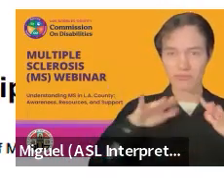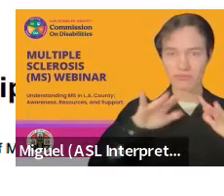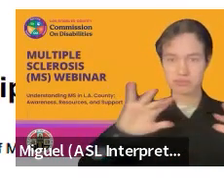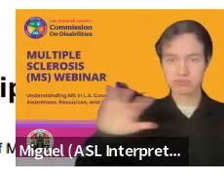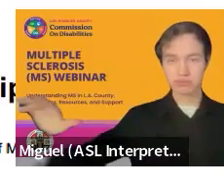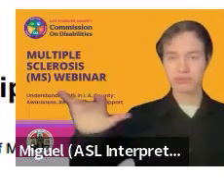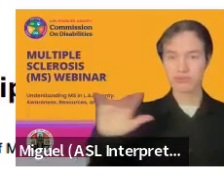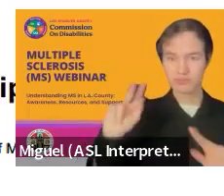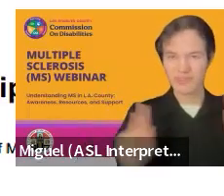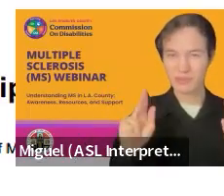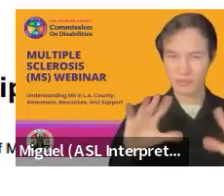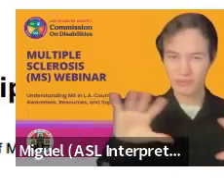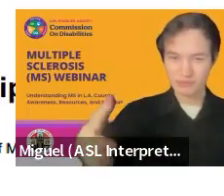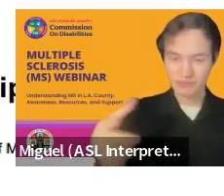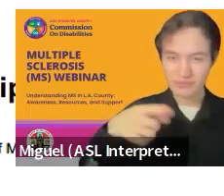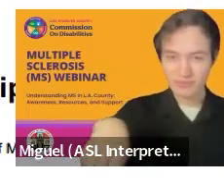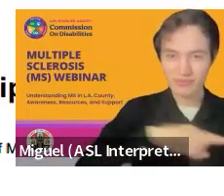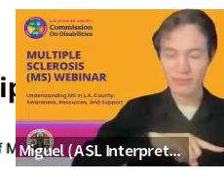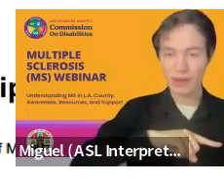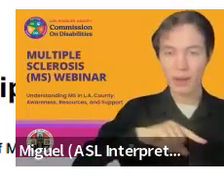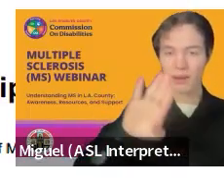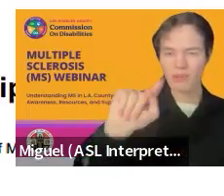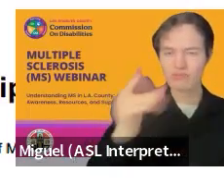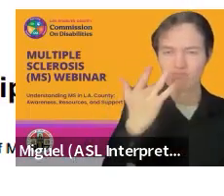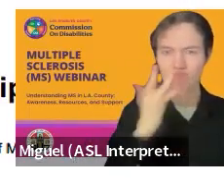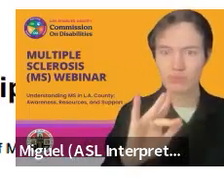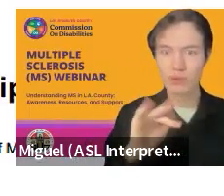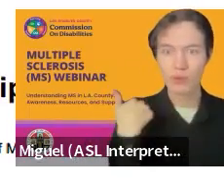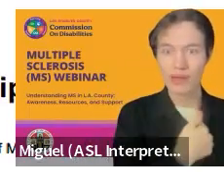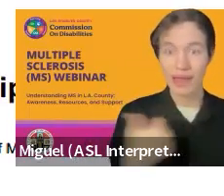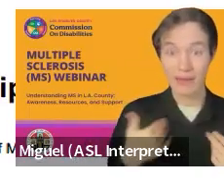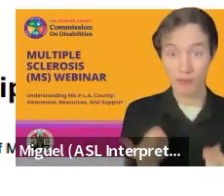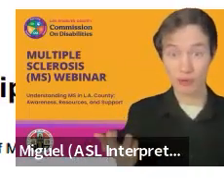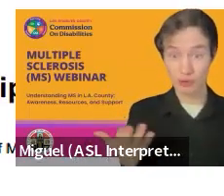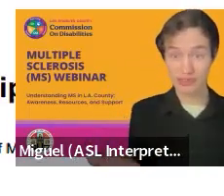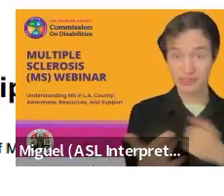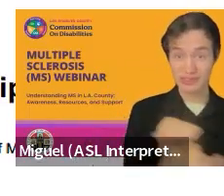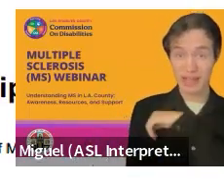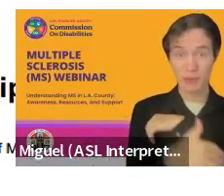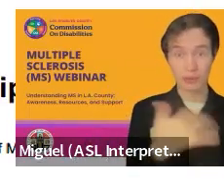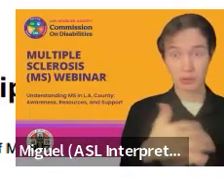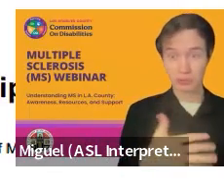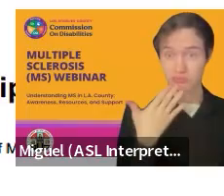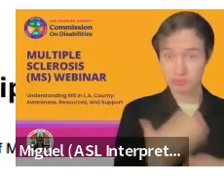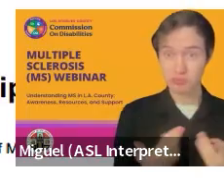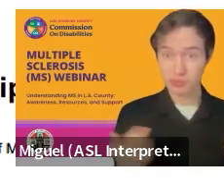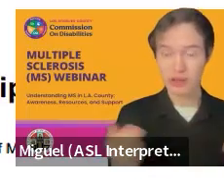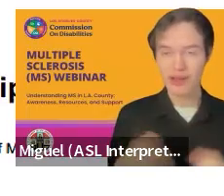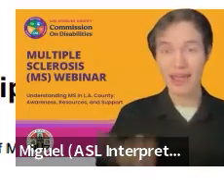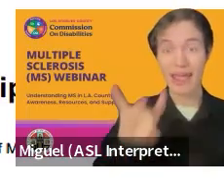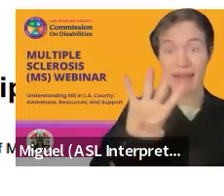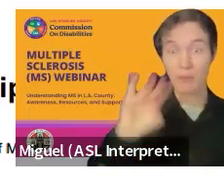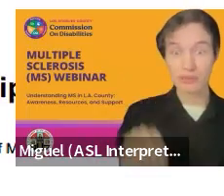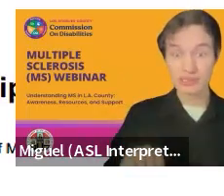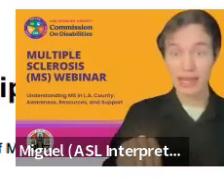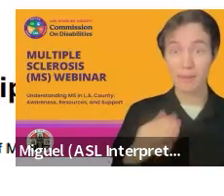population. But luckily, the resources we have in the county are actually very good. So 84% of my patients were